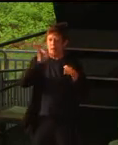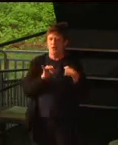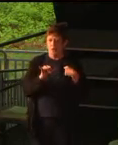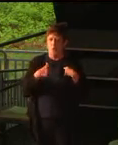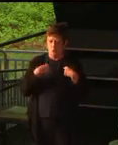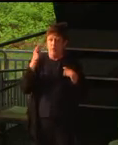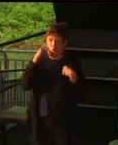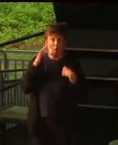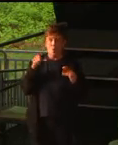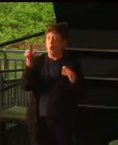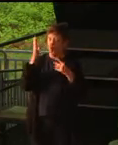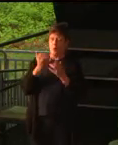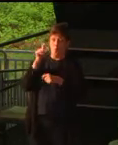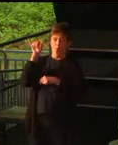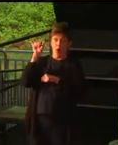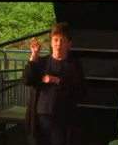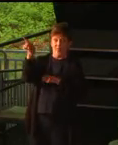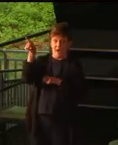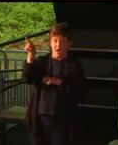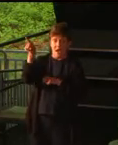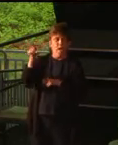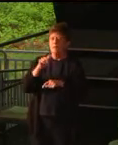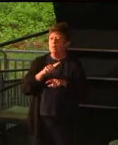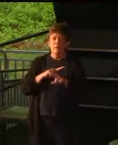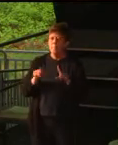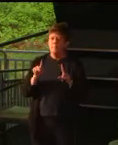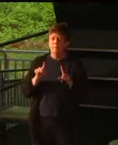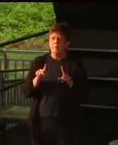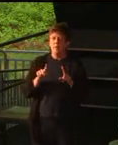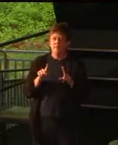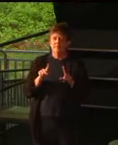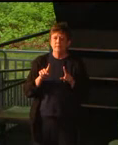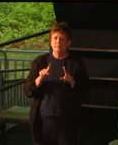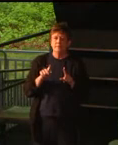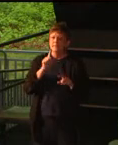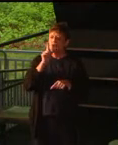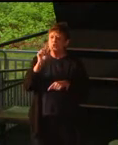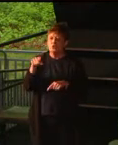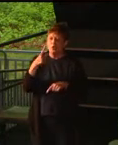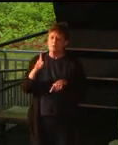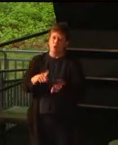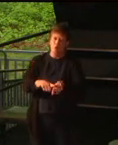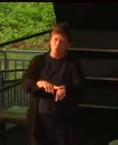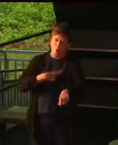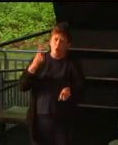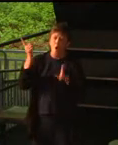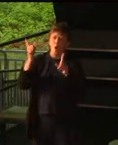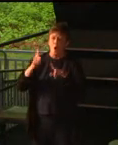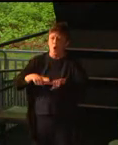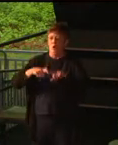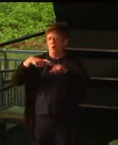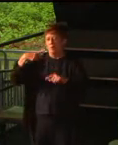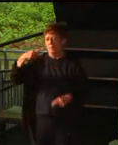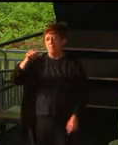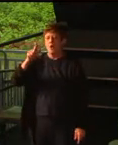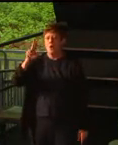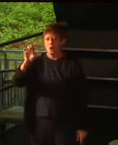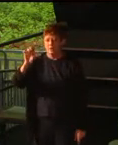bare-knuckle to get, but it is nothing more than a comma-long pause. It is a moment.